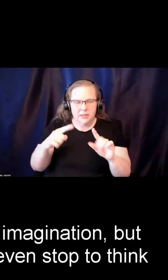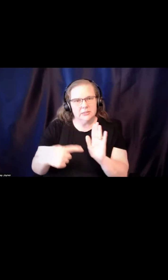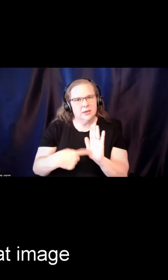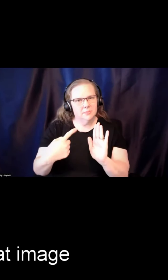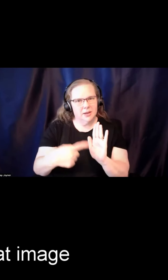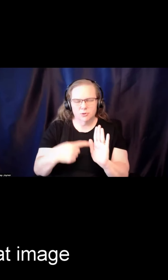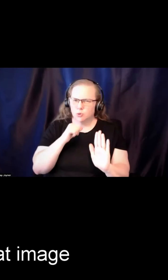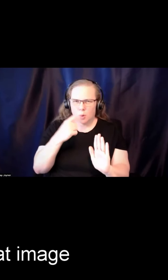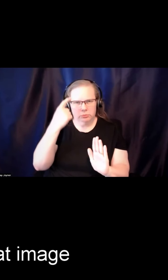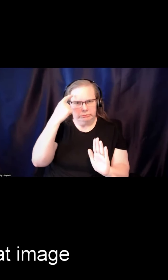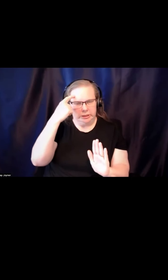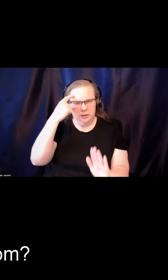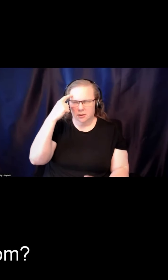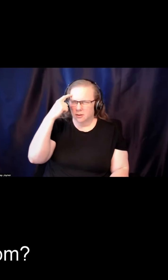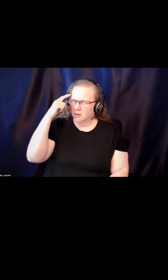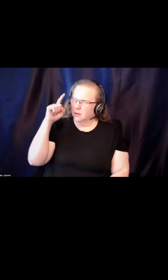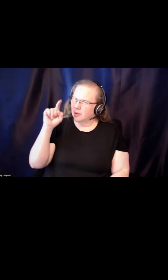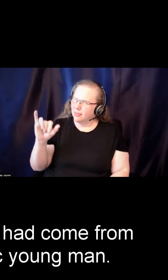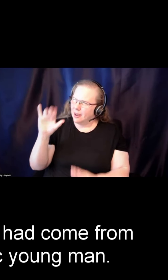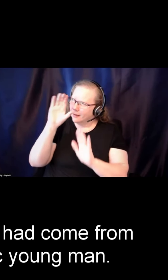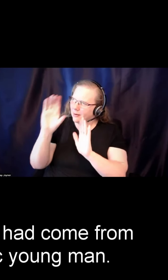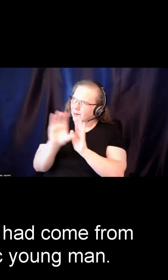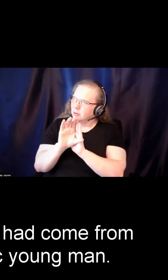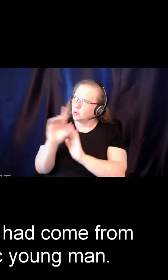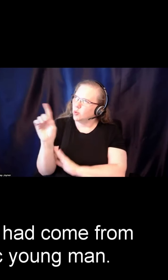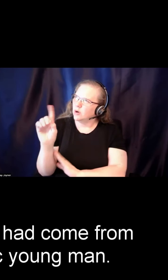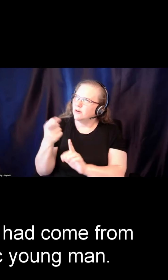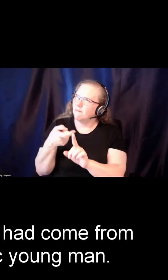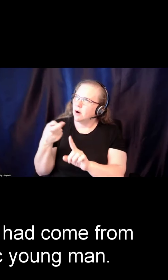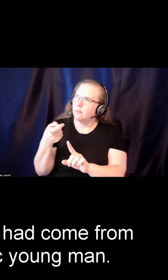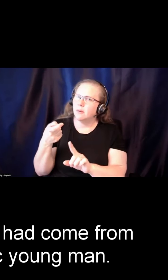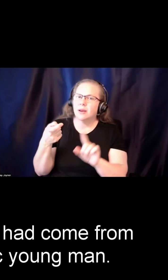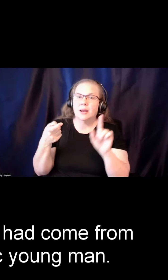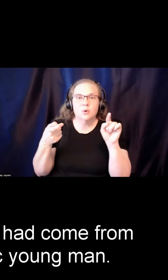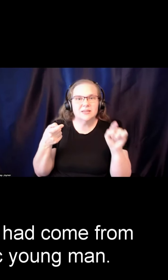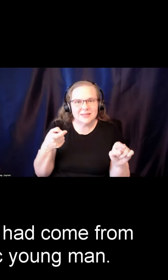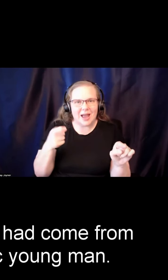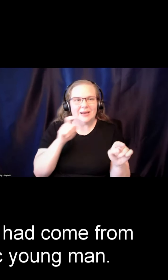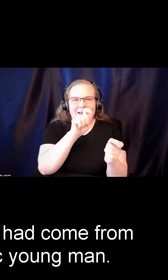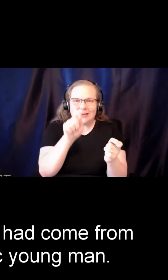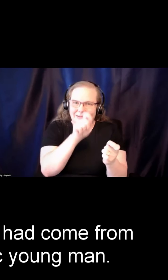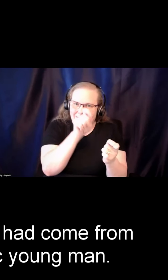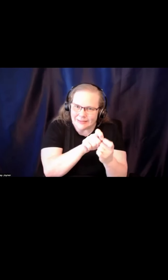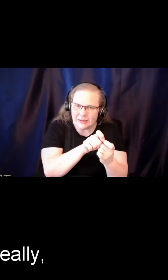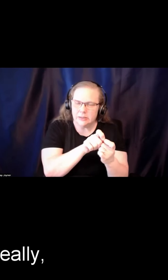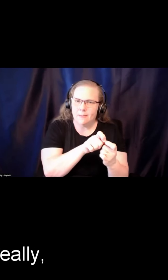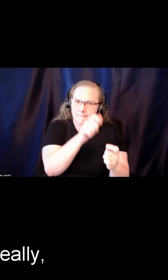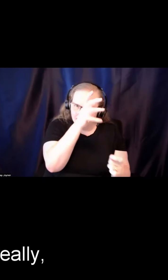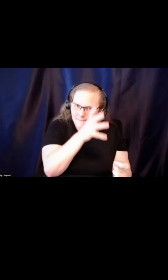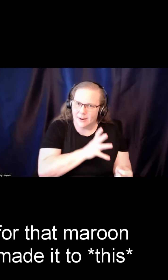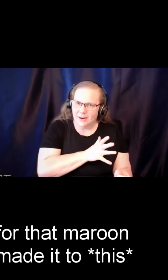stop to think where did that image come from? And I realized that it had come from this very eccentric young man. I